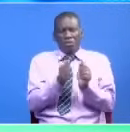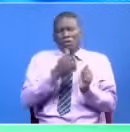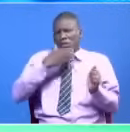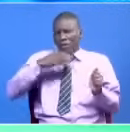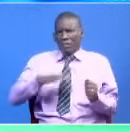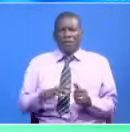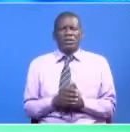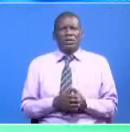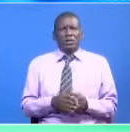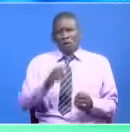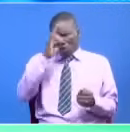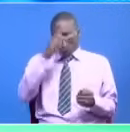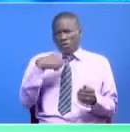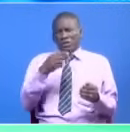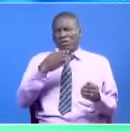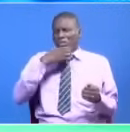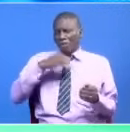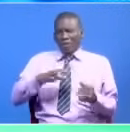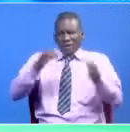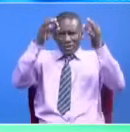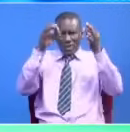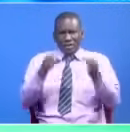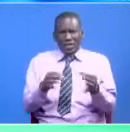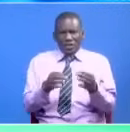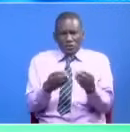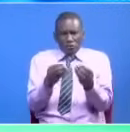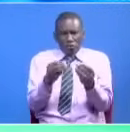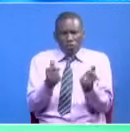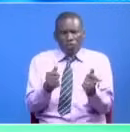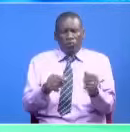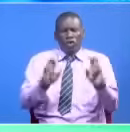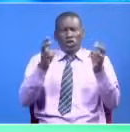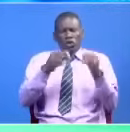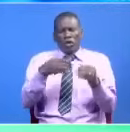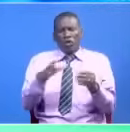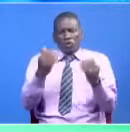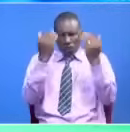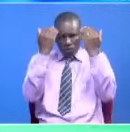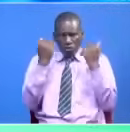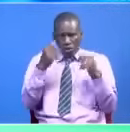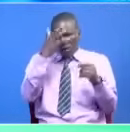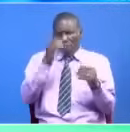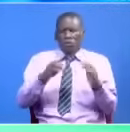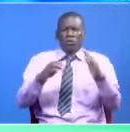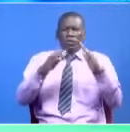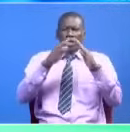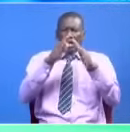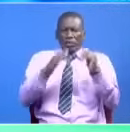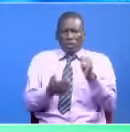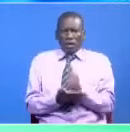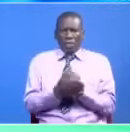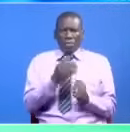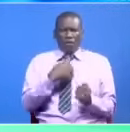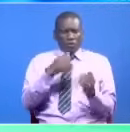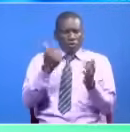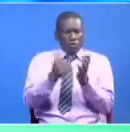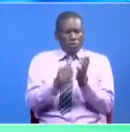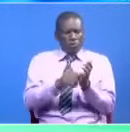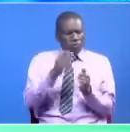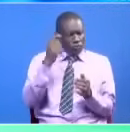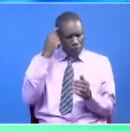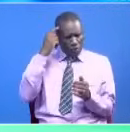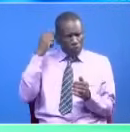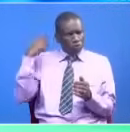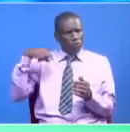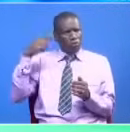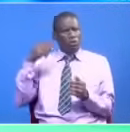parents. Police say the parents decided to settle the matter out of court as the nanny has a history of mental instability. The child was